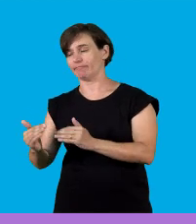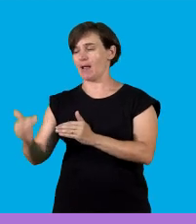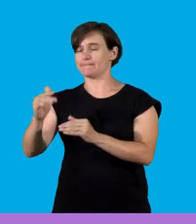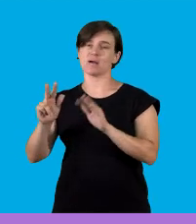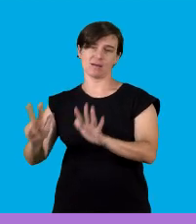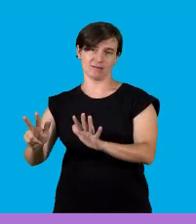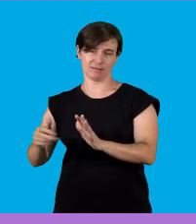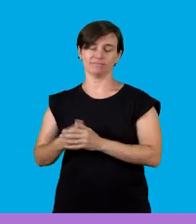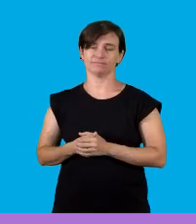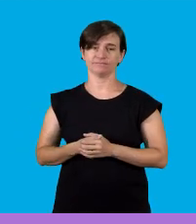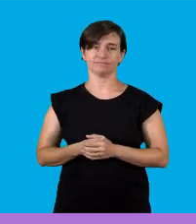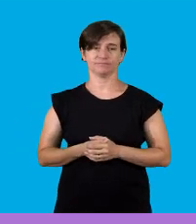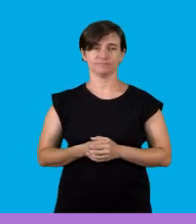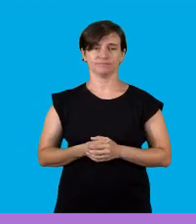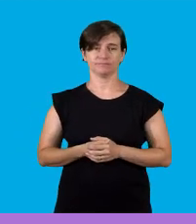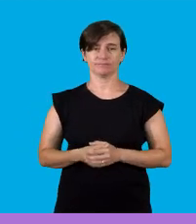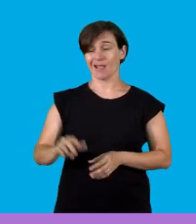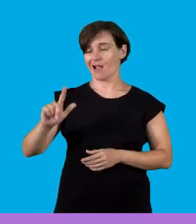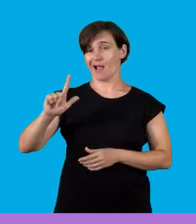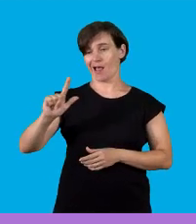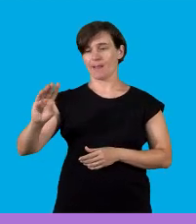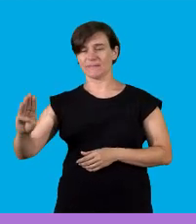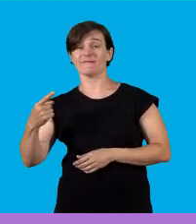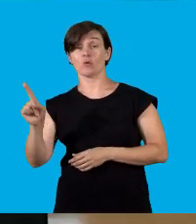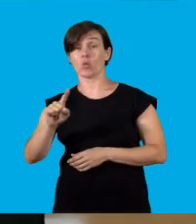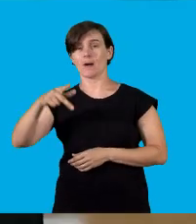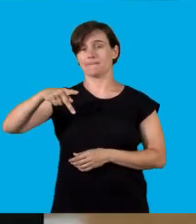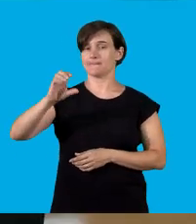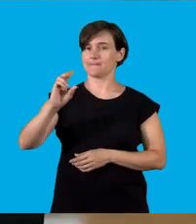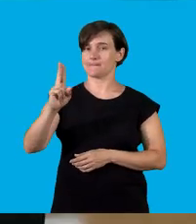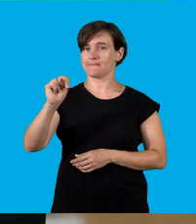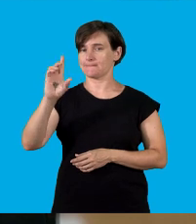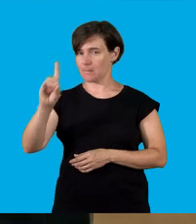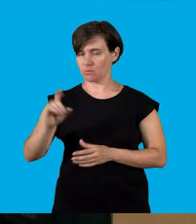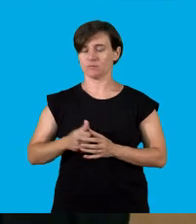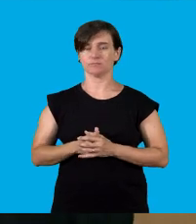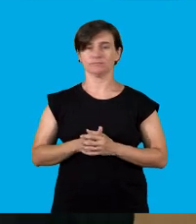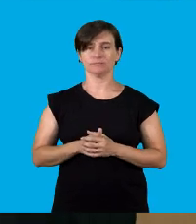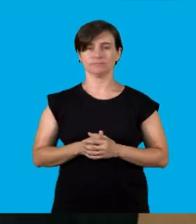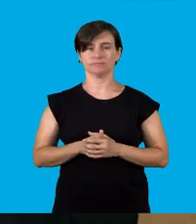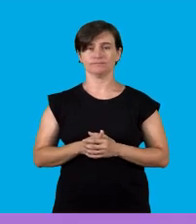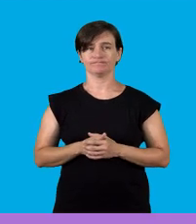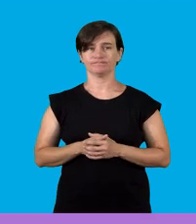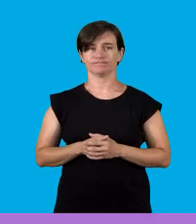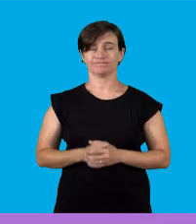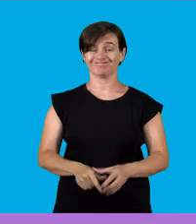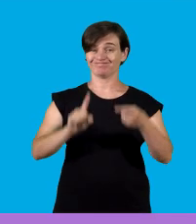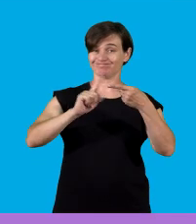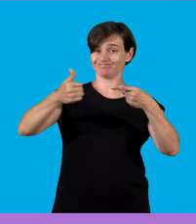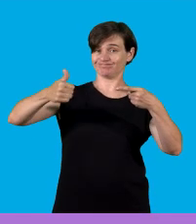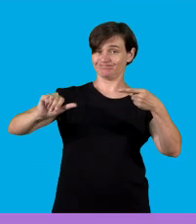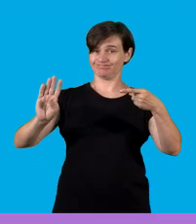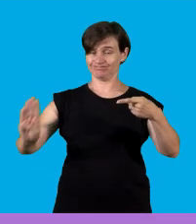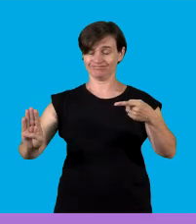an 8 as well. And I indicate this is pounds. Guys, are we clear? All right, let us move now then to our